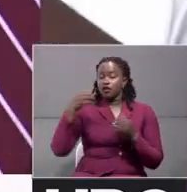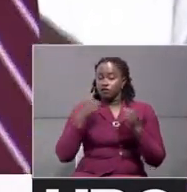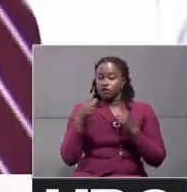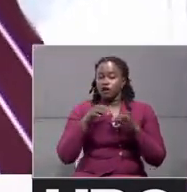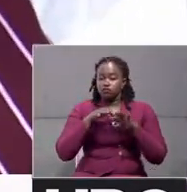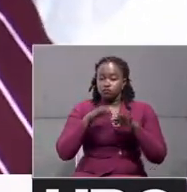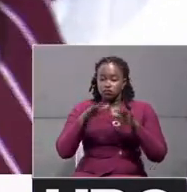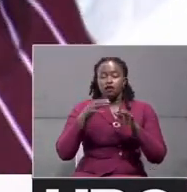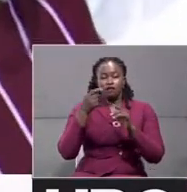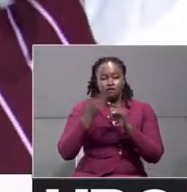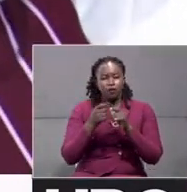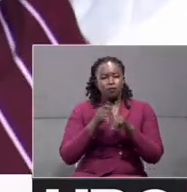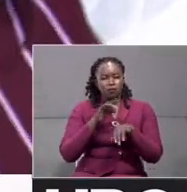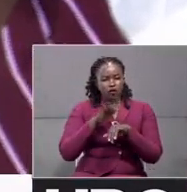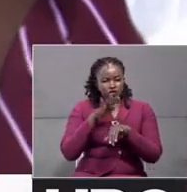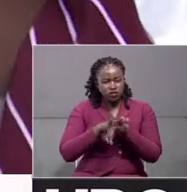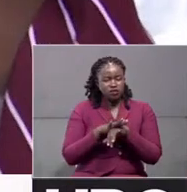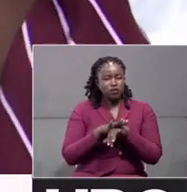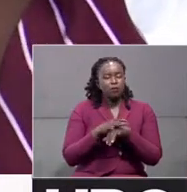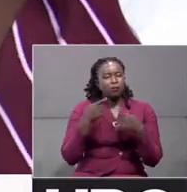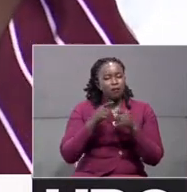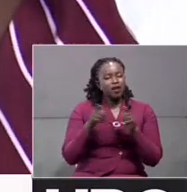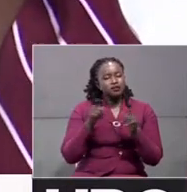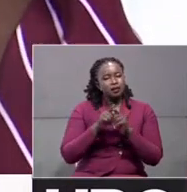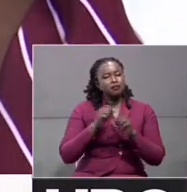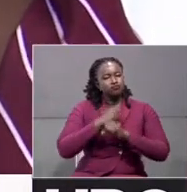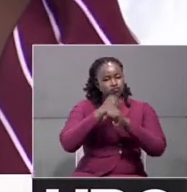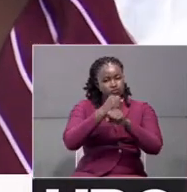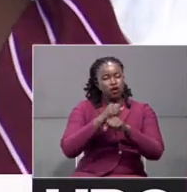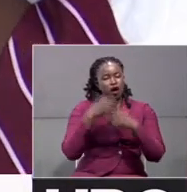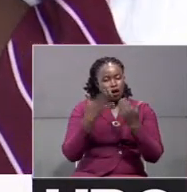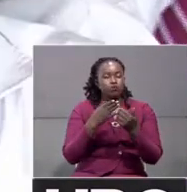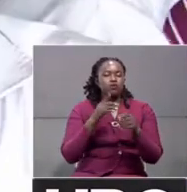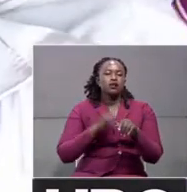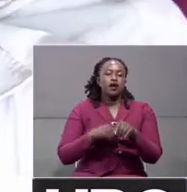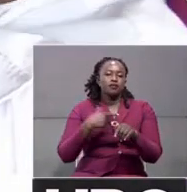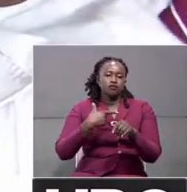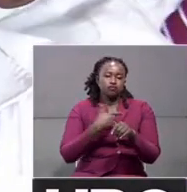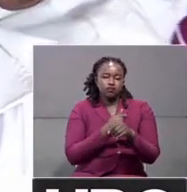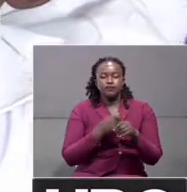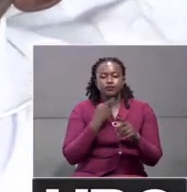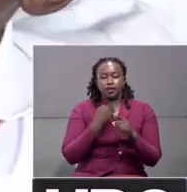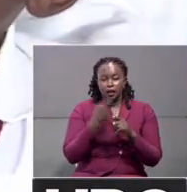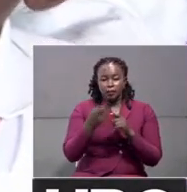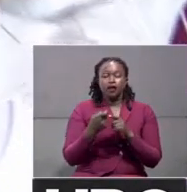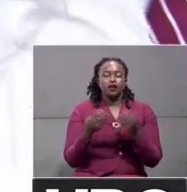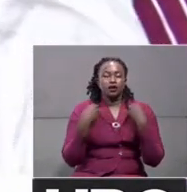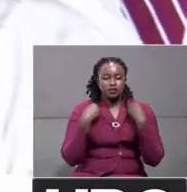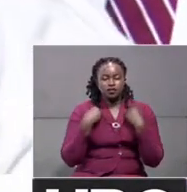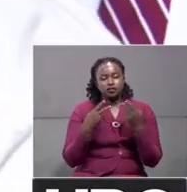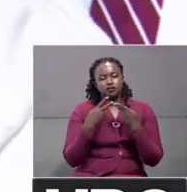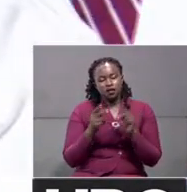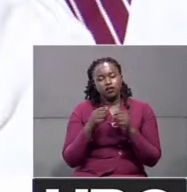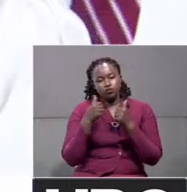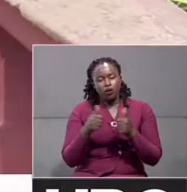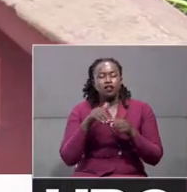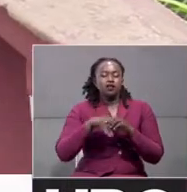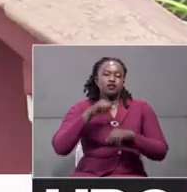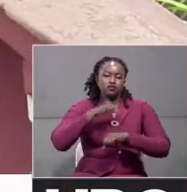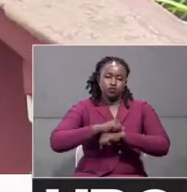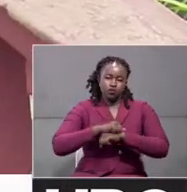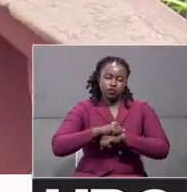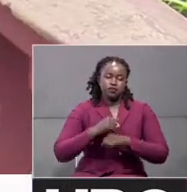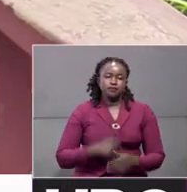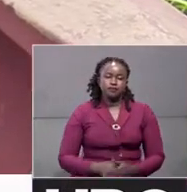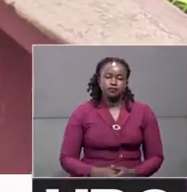by a particular species of mosquito but can be prevented by vaccination. Around Kampala, the exercise kicked off well in schools.